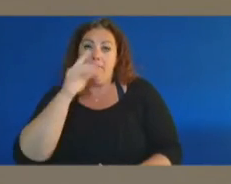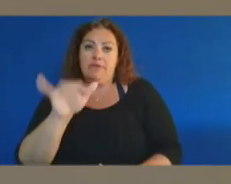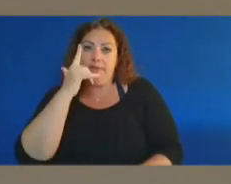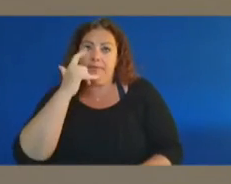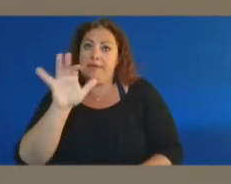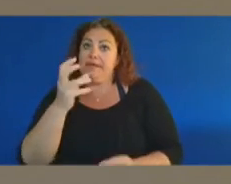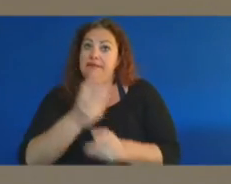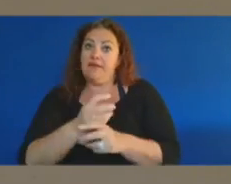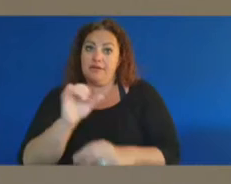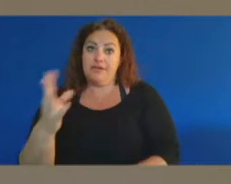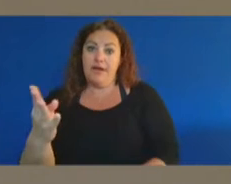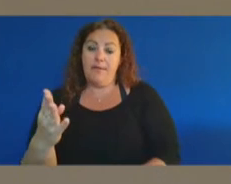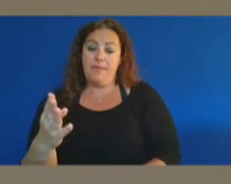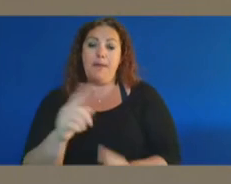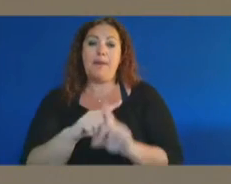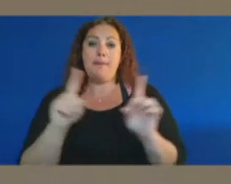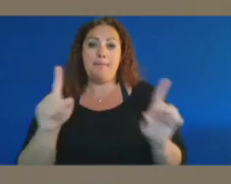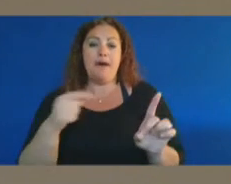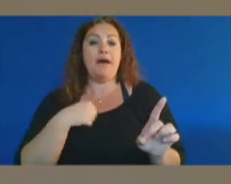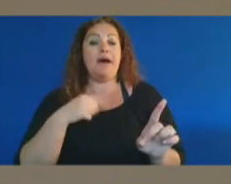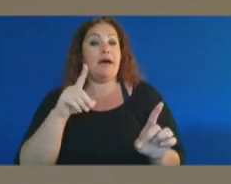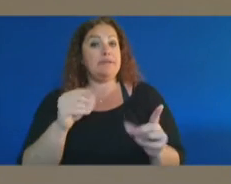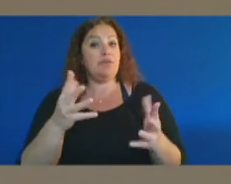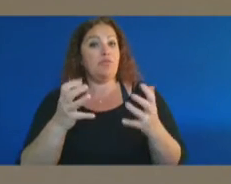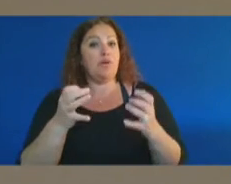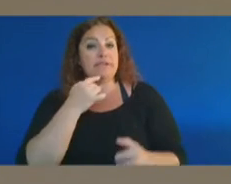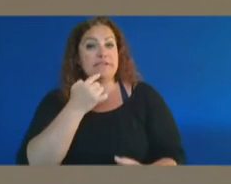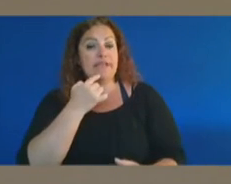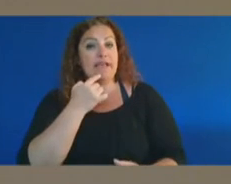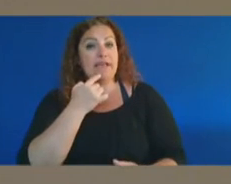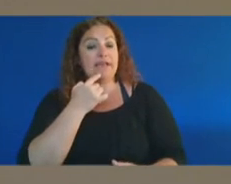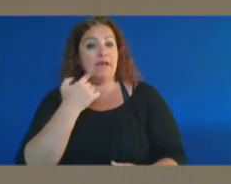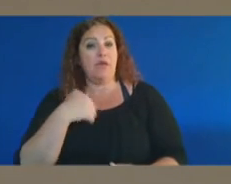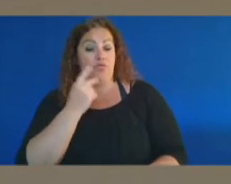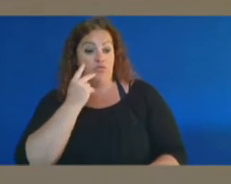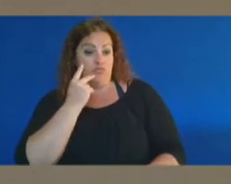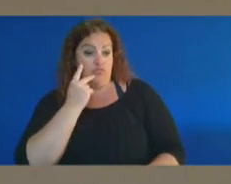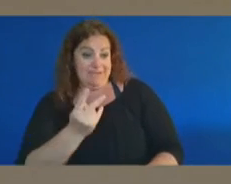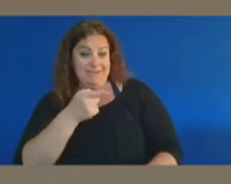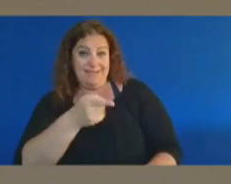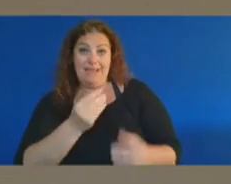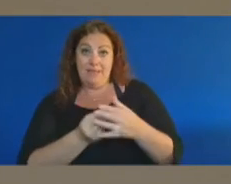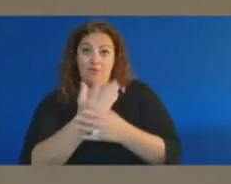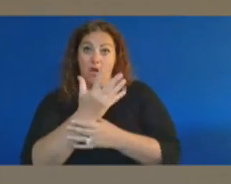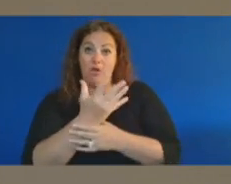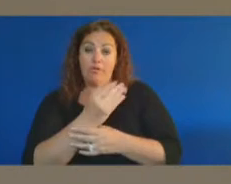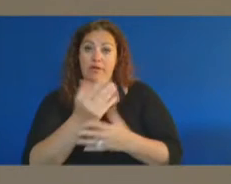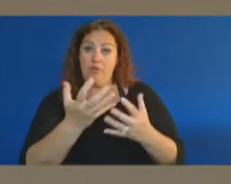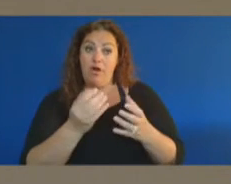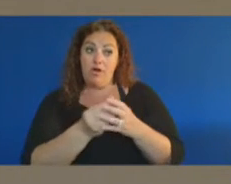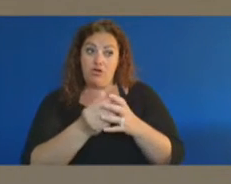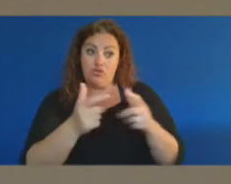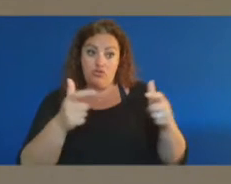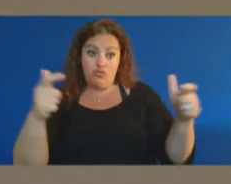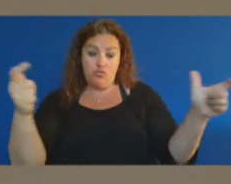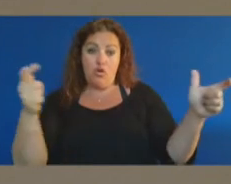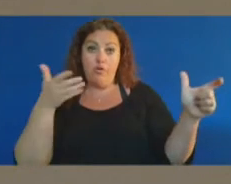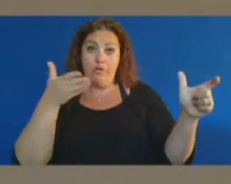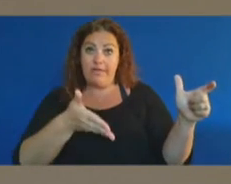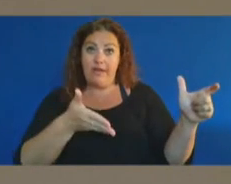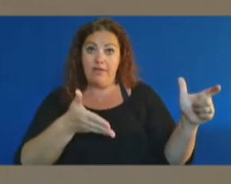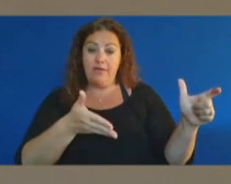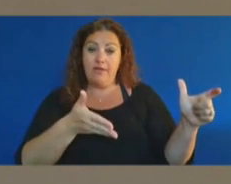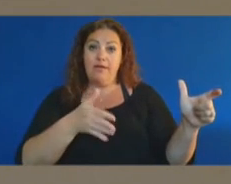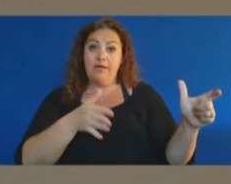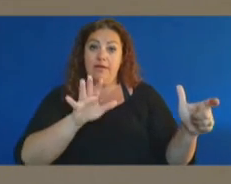job but I do want to say that as we've been seeing this growth and we want this growth and opportunity to exist this is a jobs